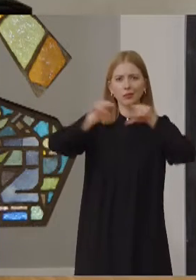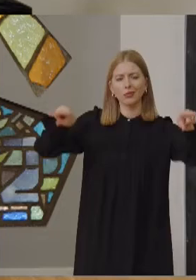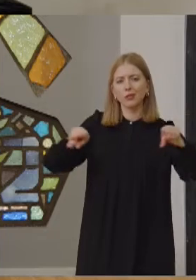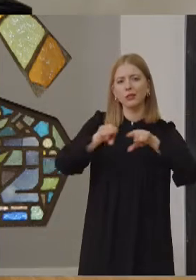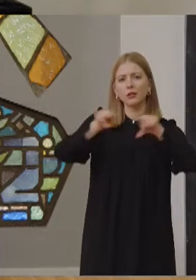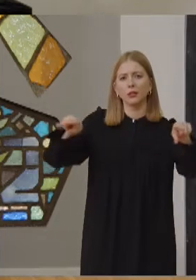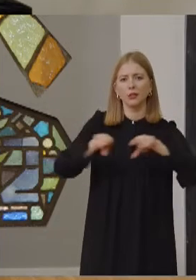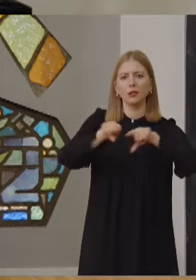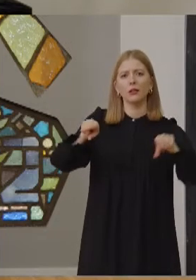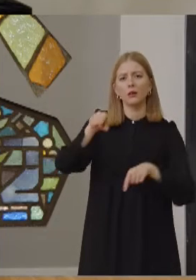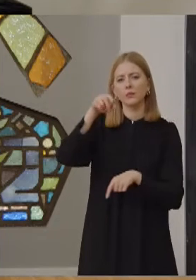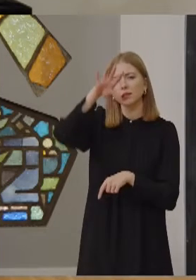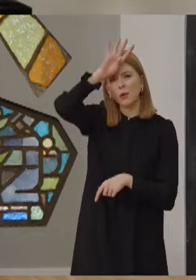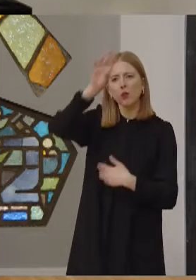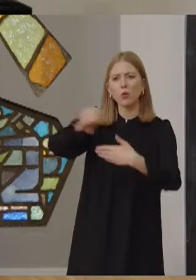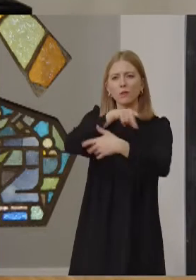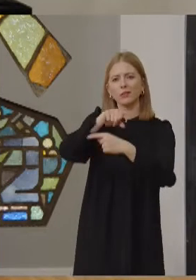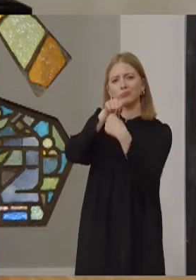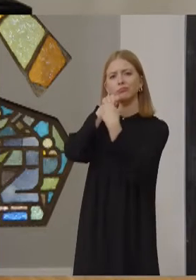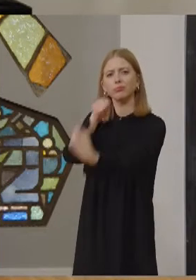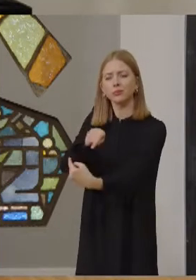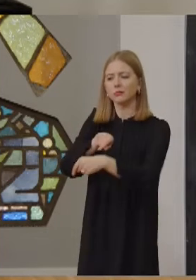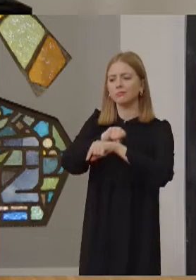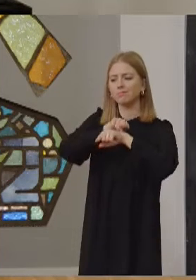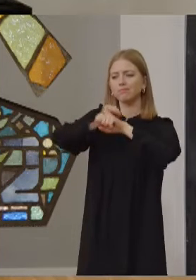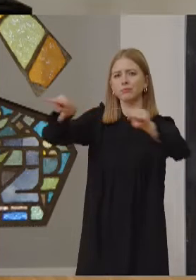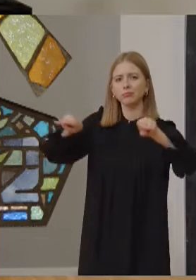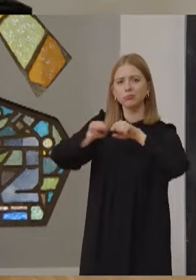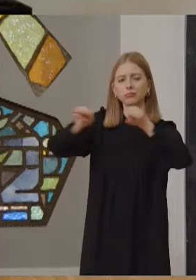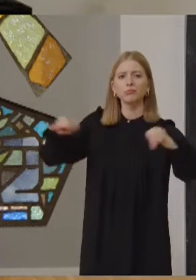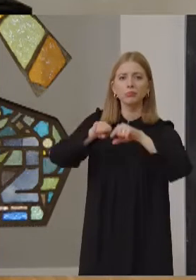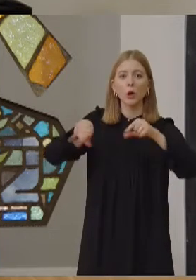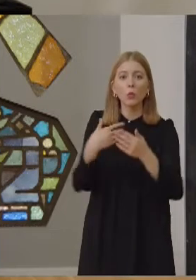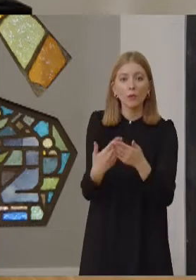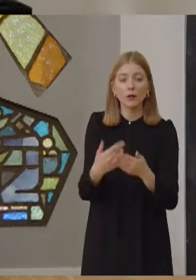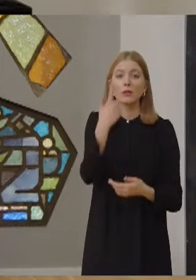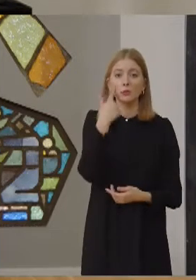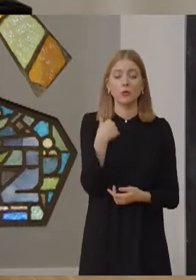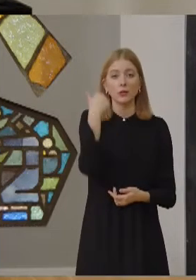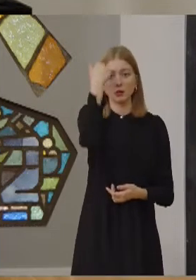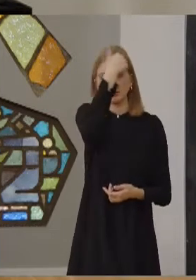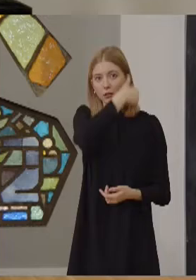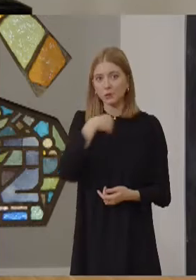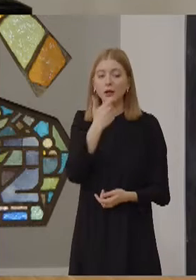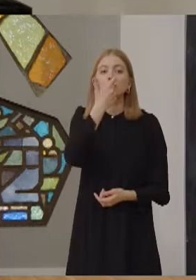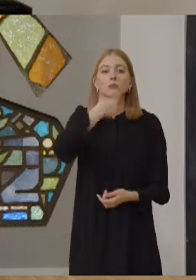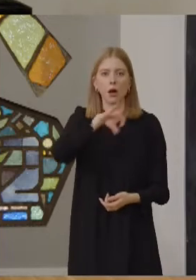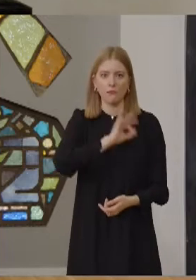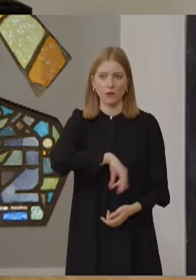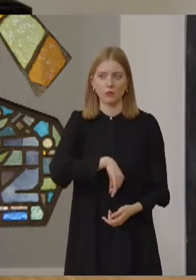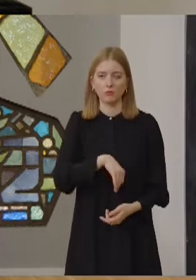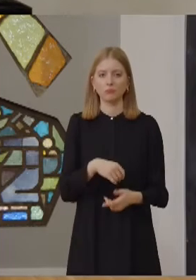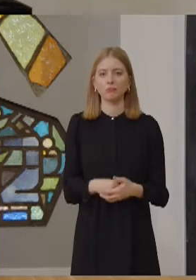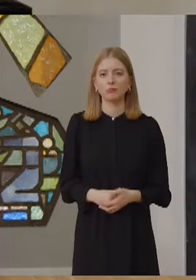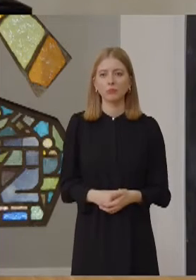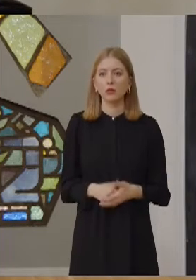is directed against the Istanbul Convention in pursuit of some personal